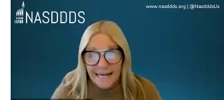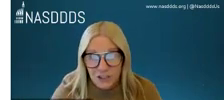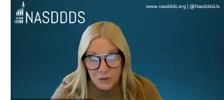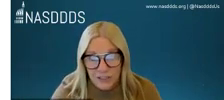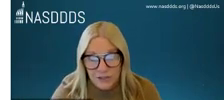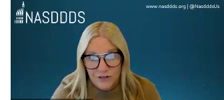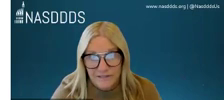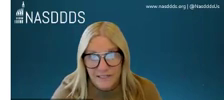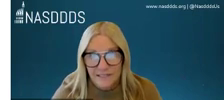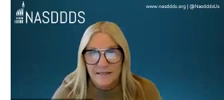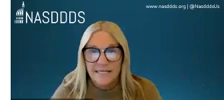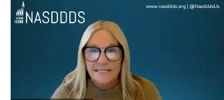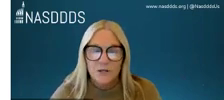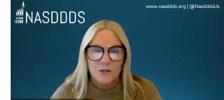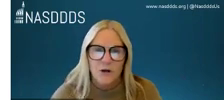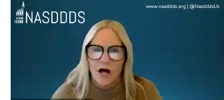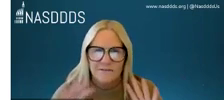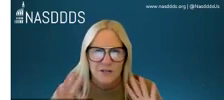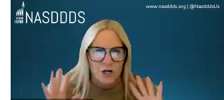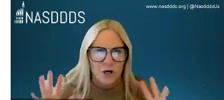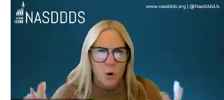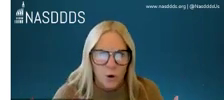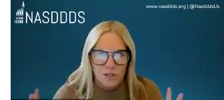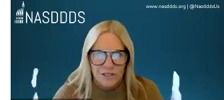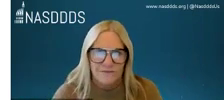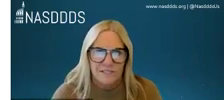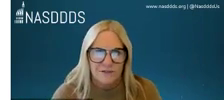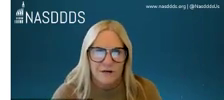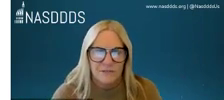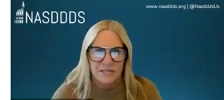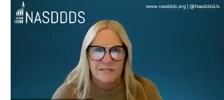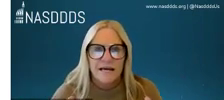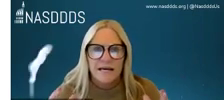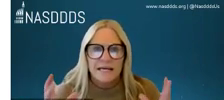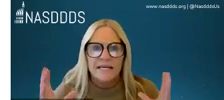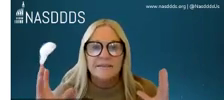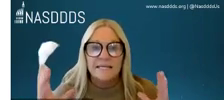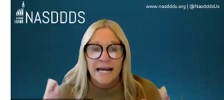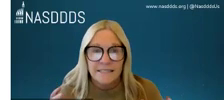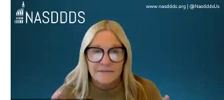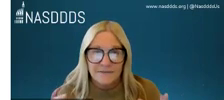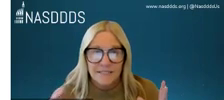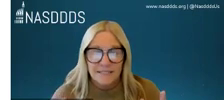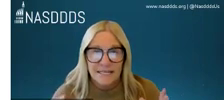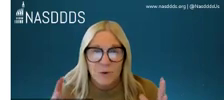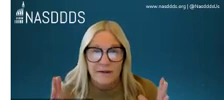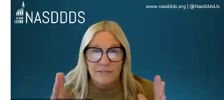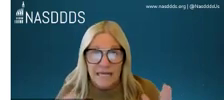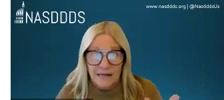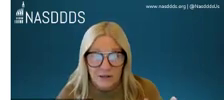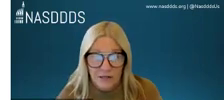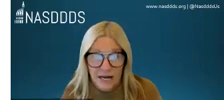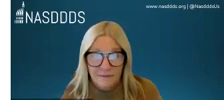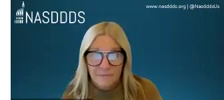as statutory services. And these include all of your core service descriptions in the 1915C